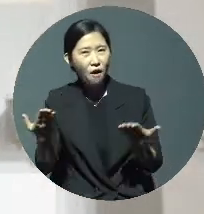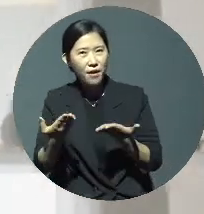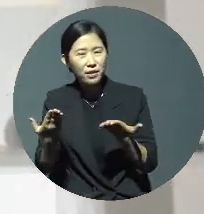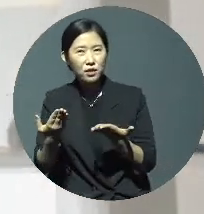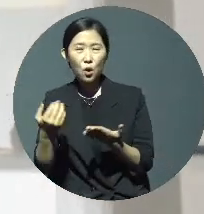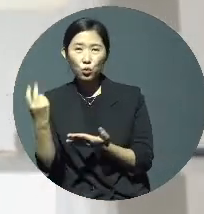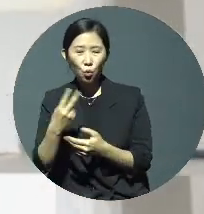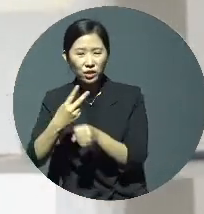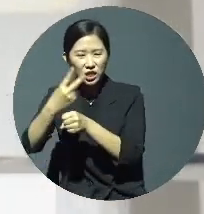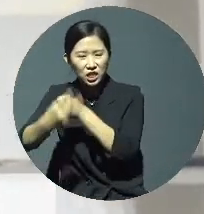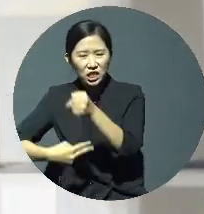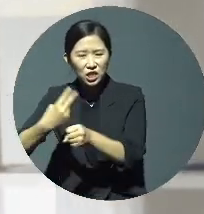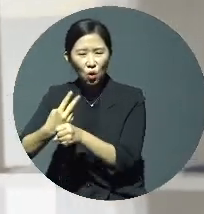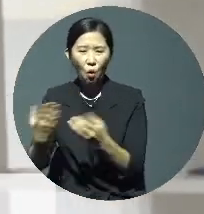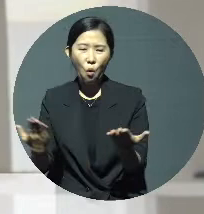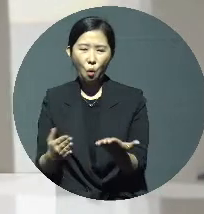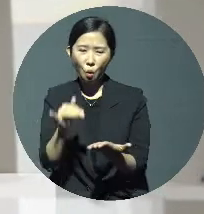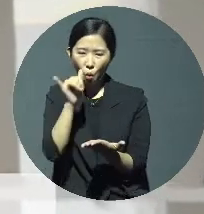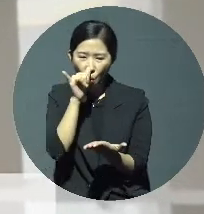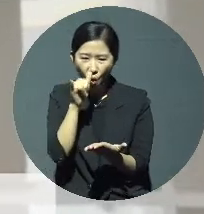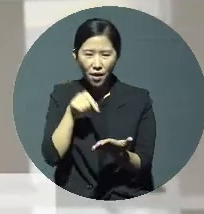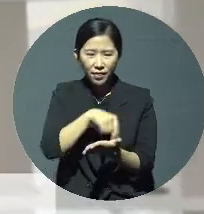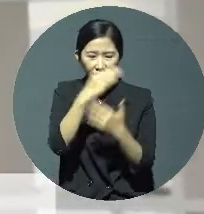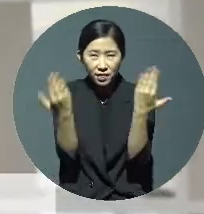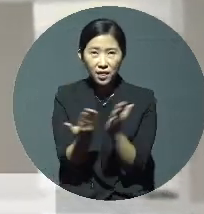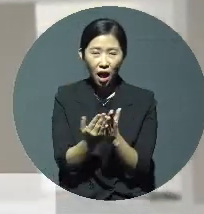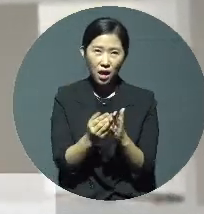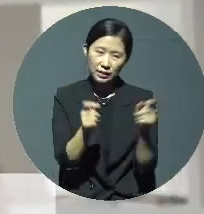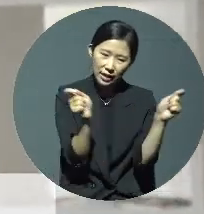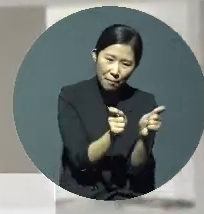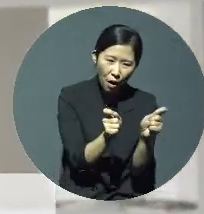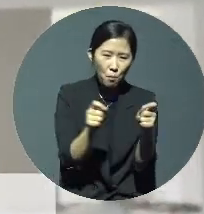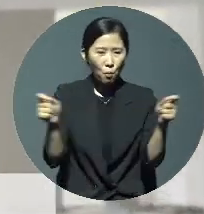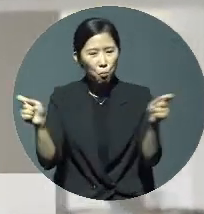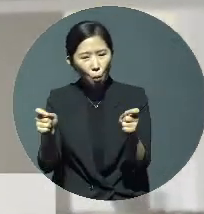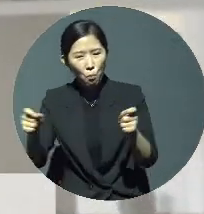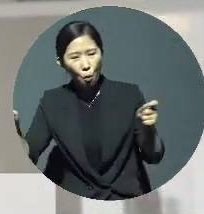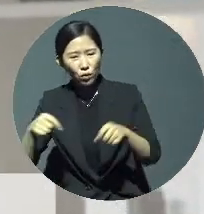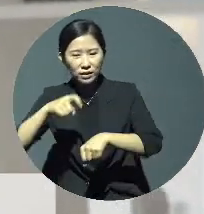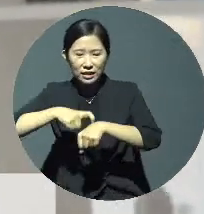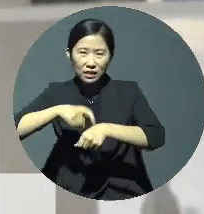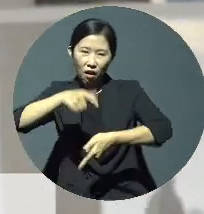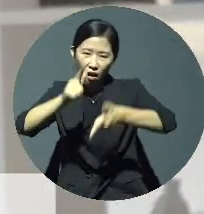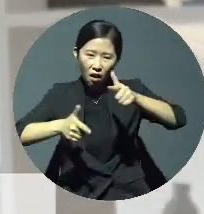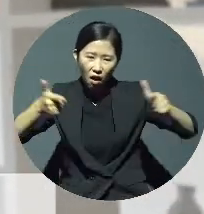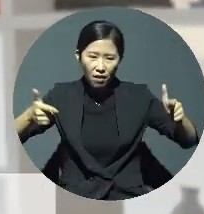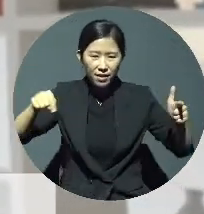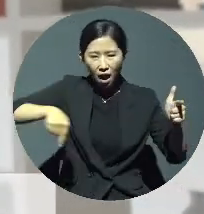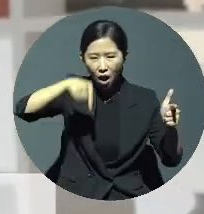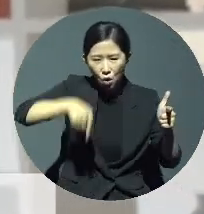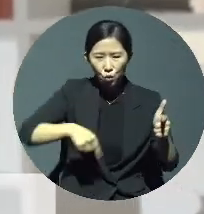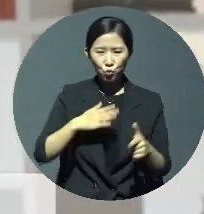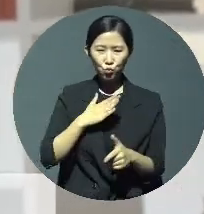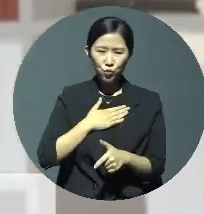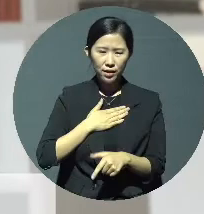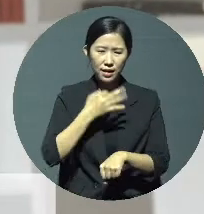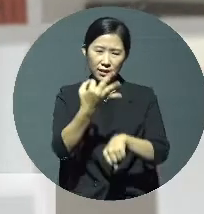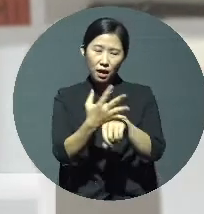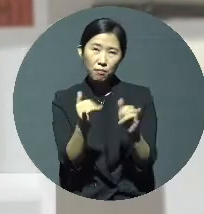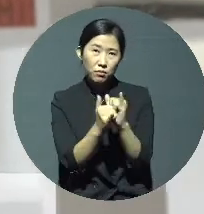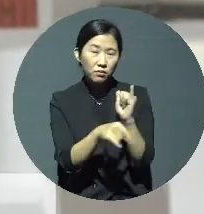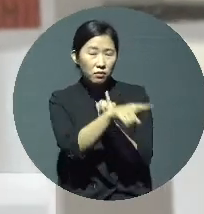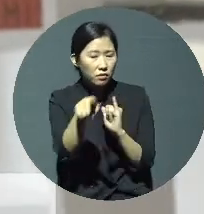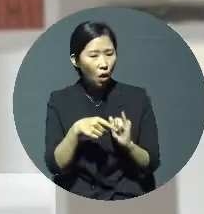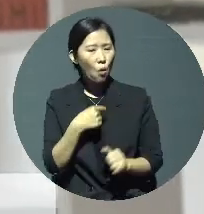it to production and have something that goes from conversation and concept to a consumer's hand in a really short